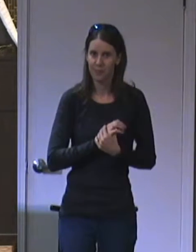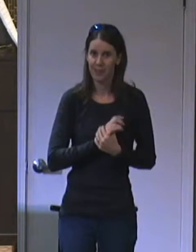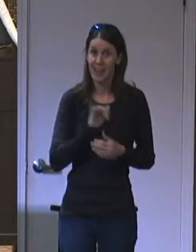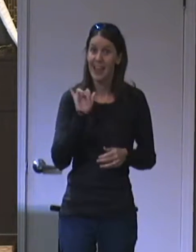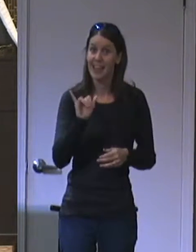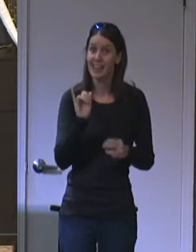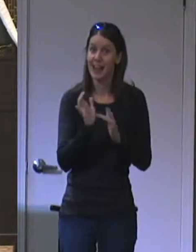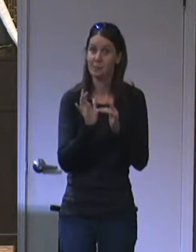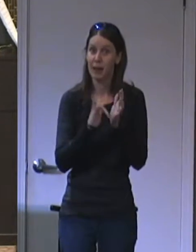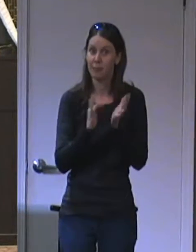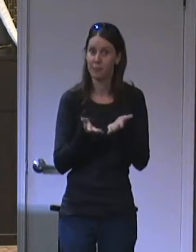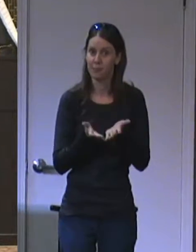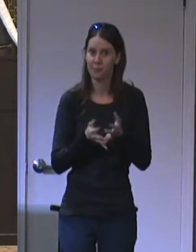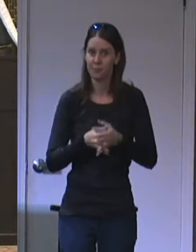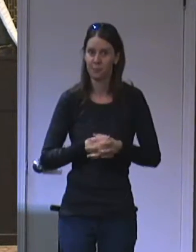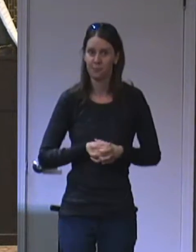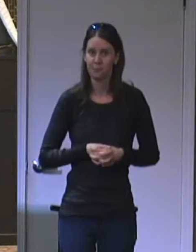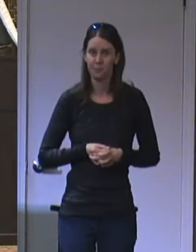That's Scripture.